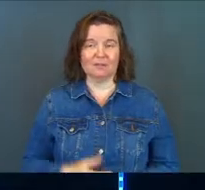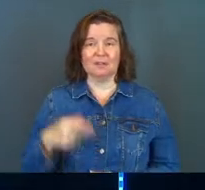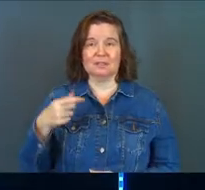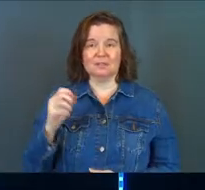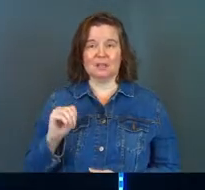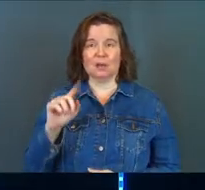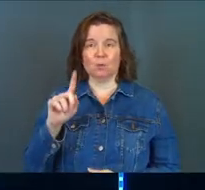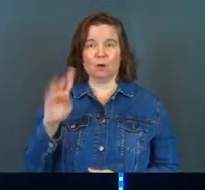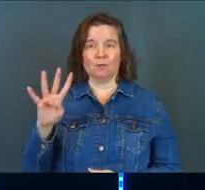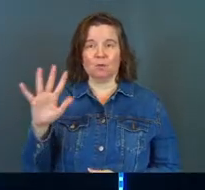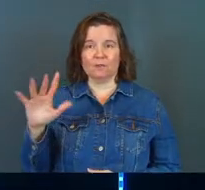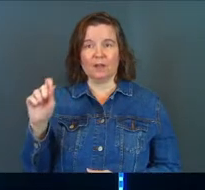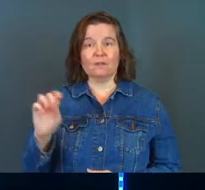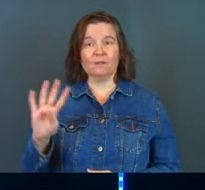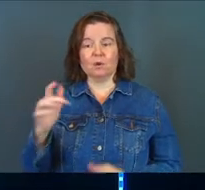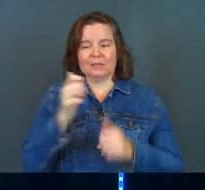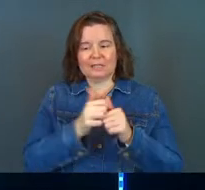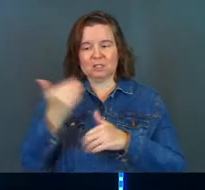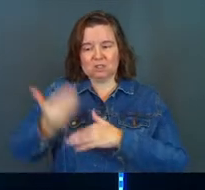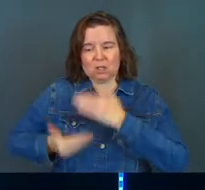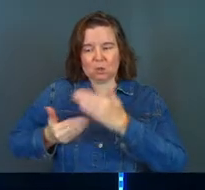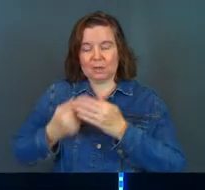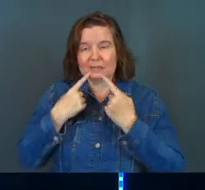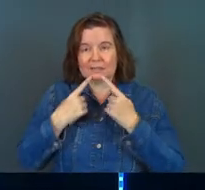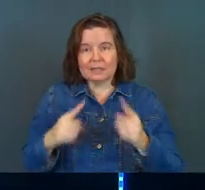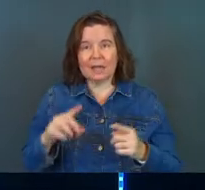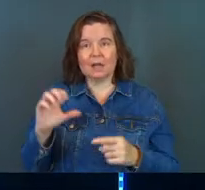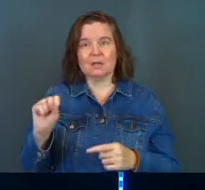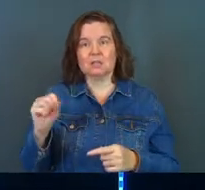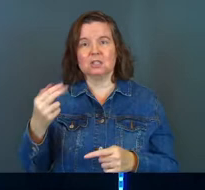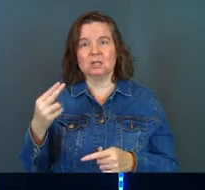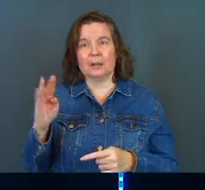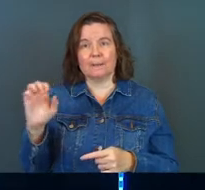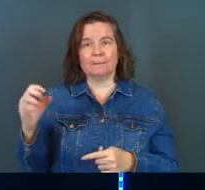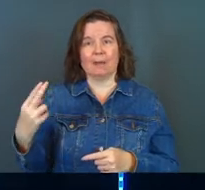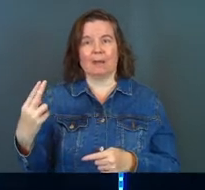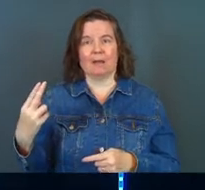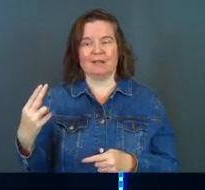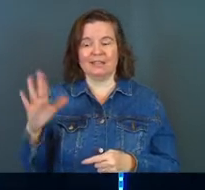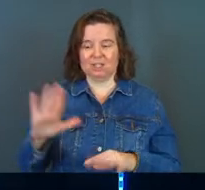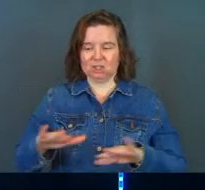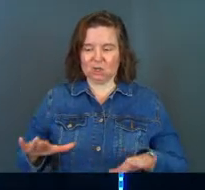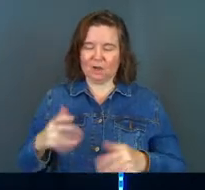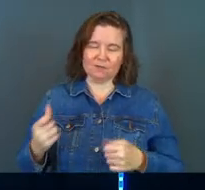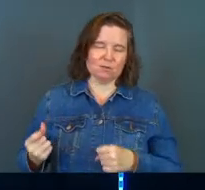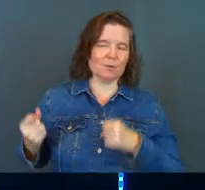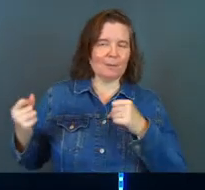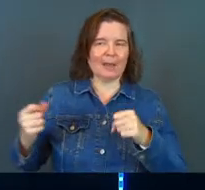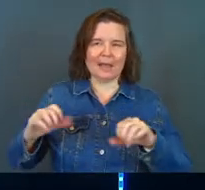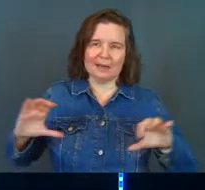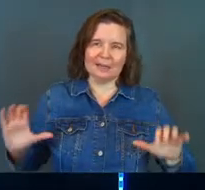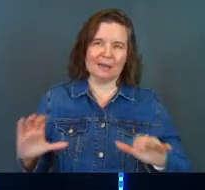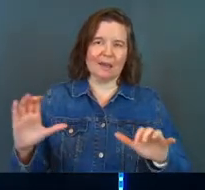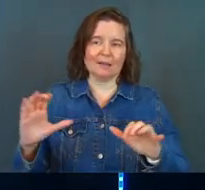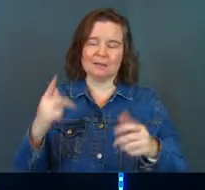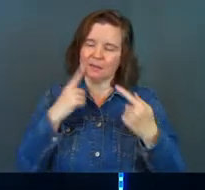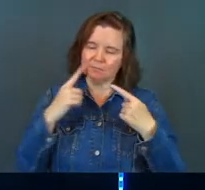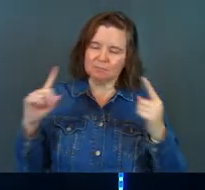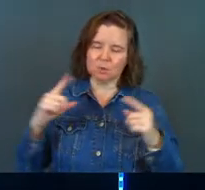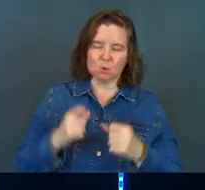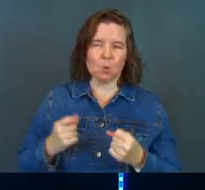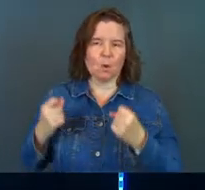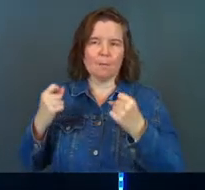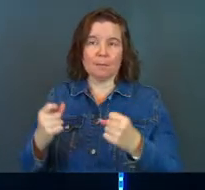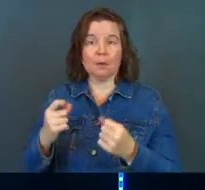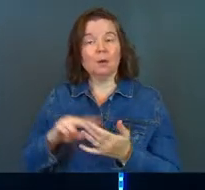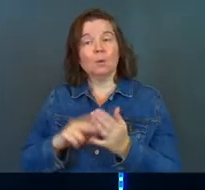Psalm 145, 4, let each generation tell, or Shabbat, its children of your mighty acts. Let them proclaim your